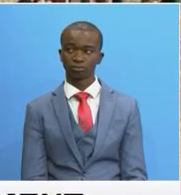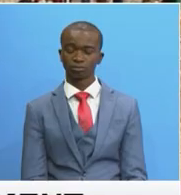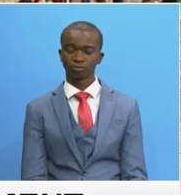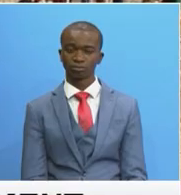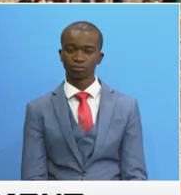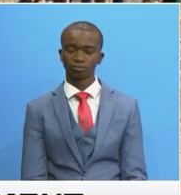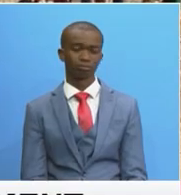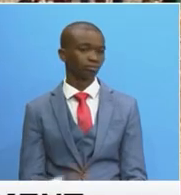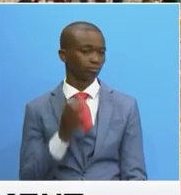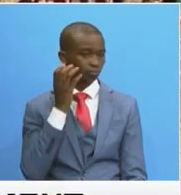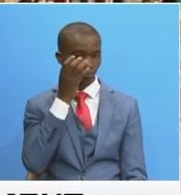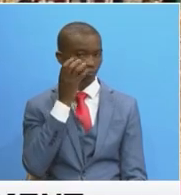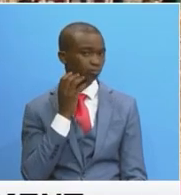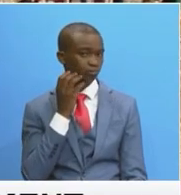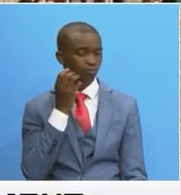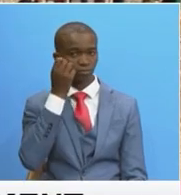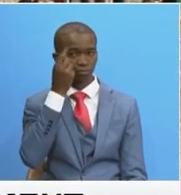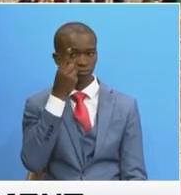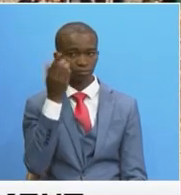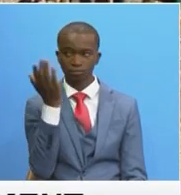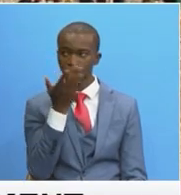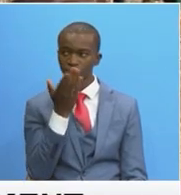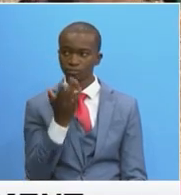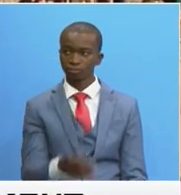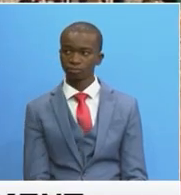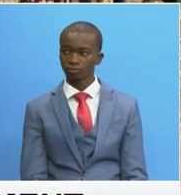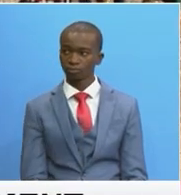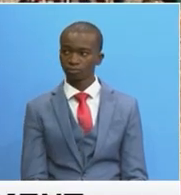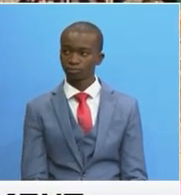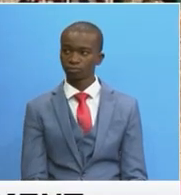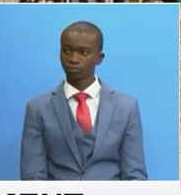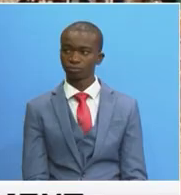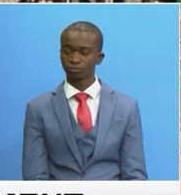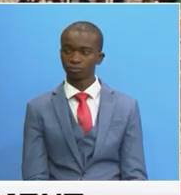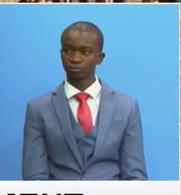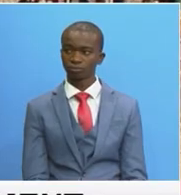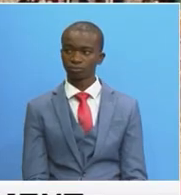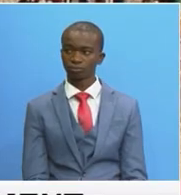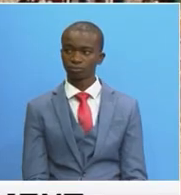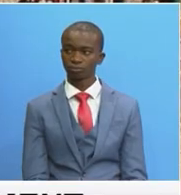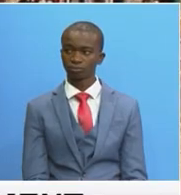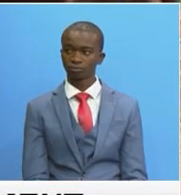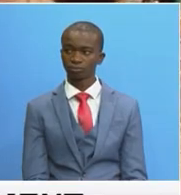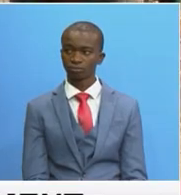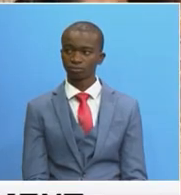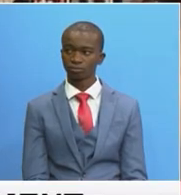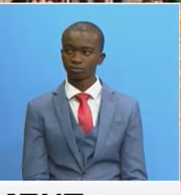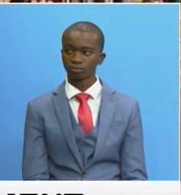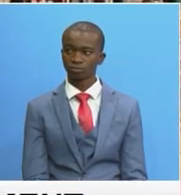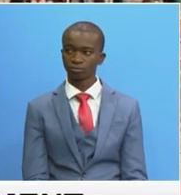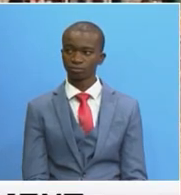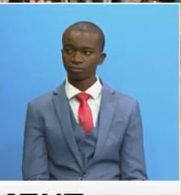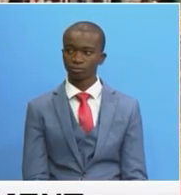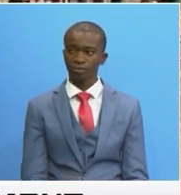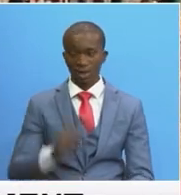Abanaku hula hande kakuri, kona amu bonama janki kacheku kibabangata. mamalulo areas kuno kenera kuno veza